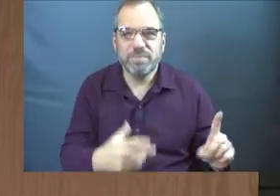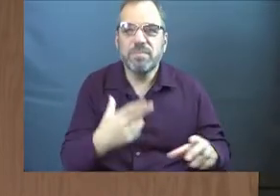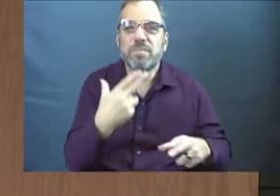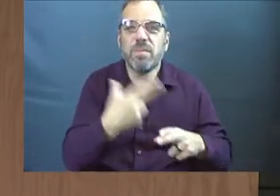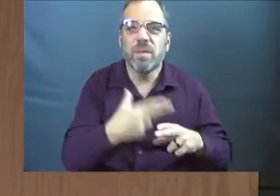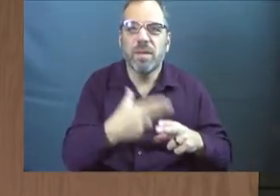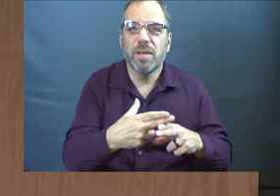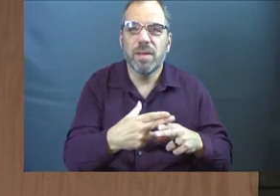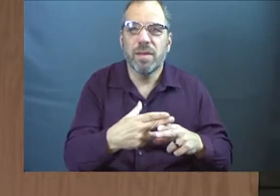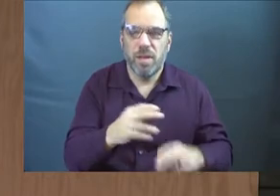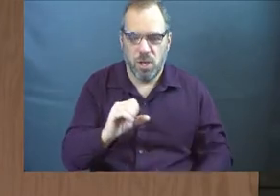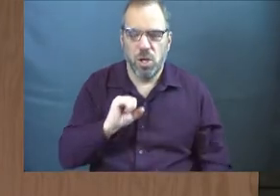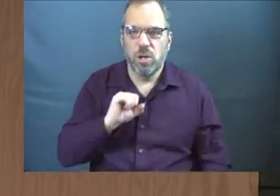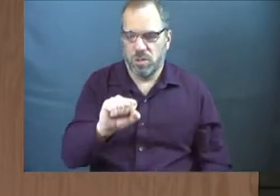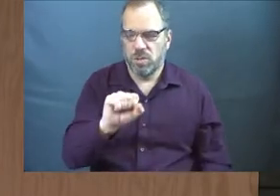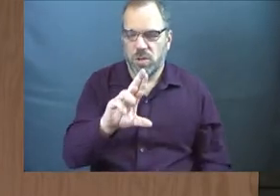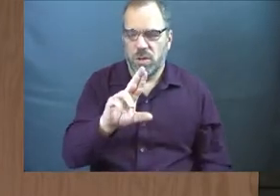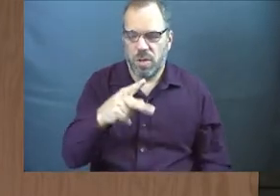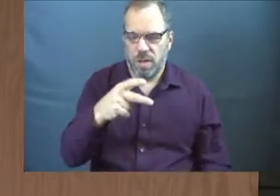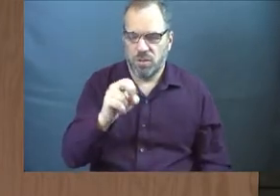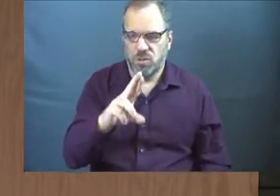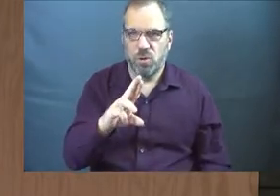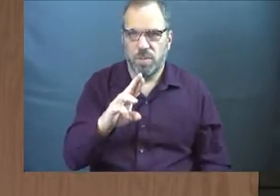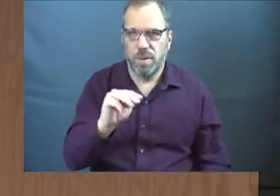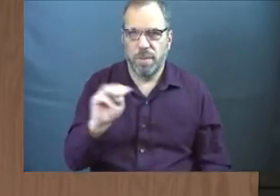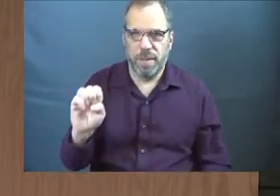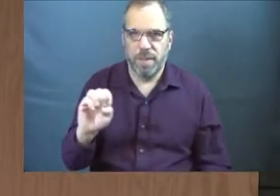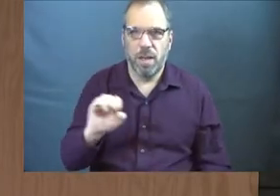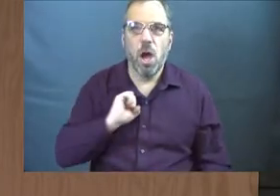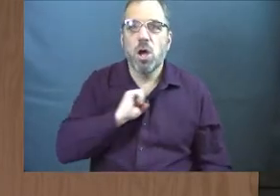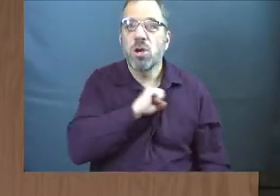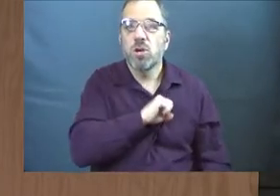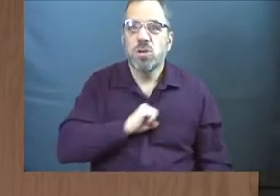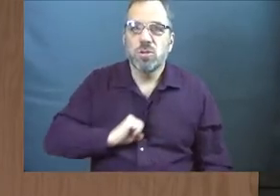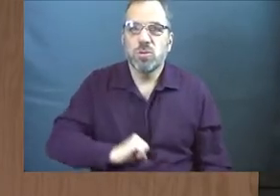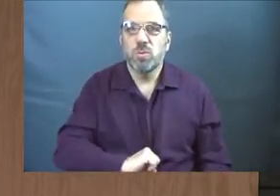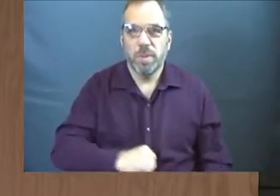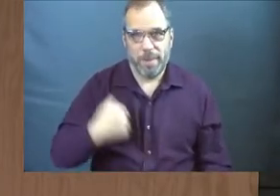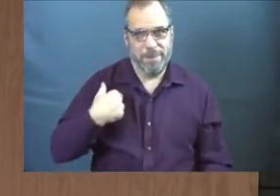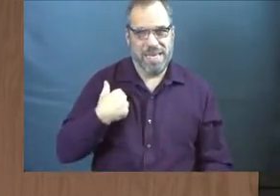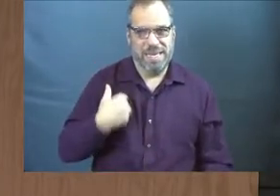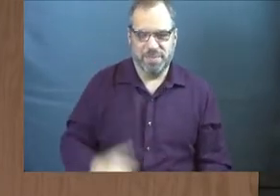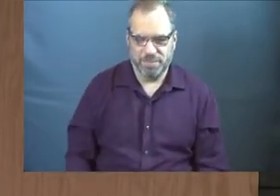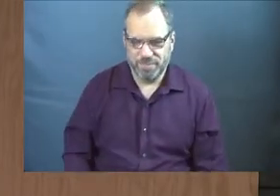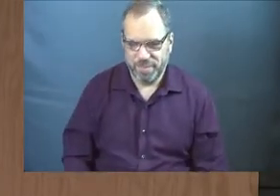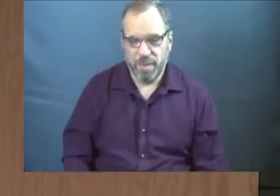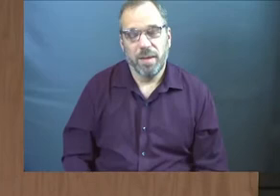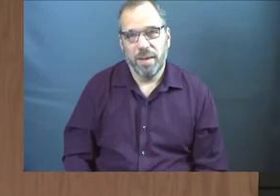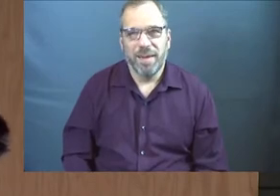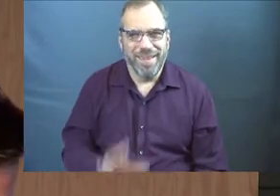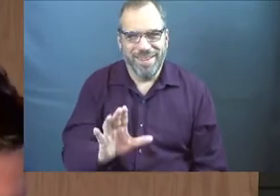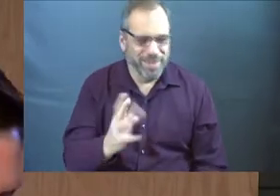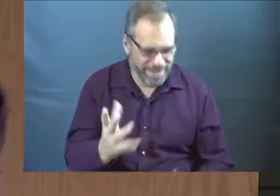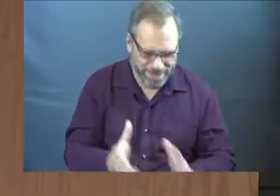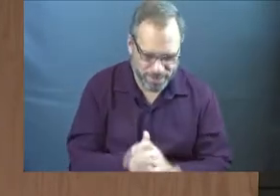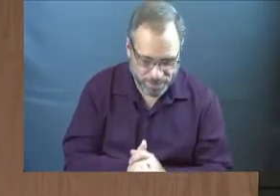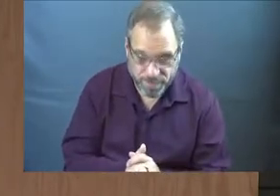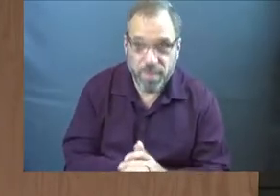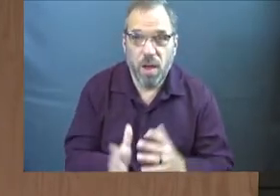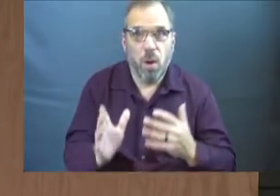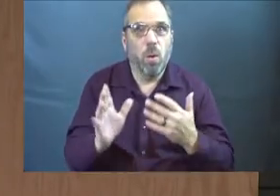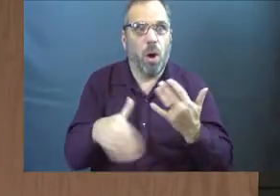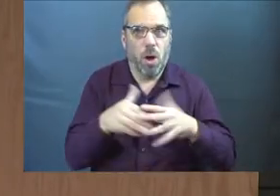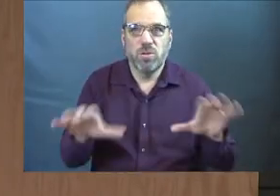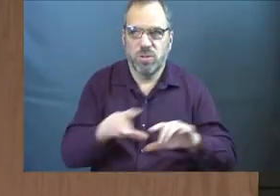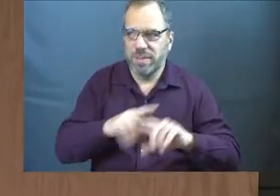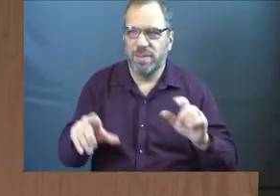He calls it the super me. Say super me. Super me. So here's the idea. Everyone does